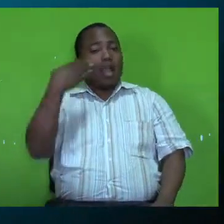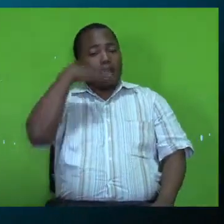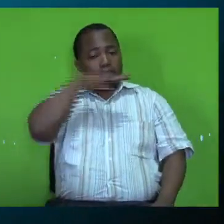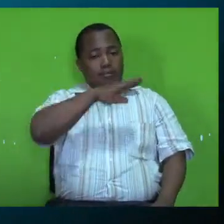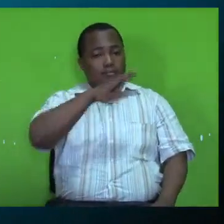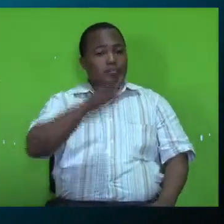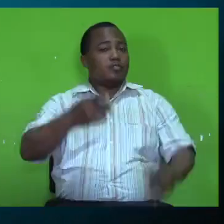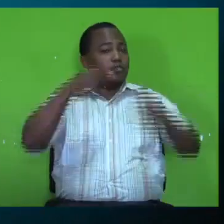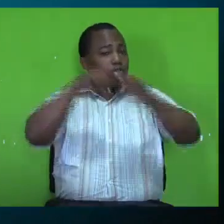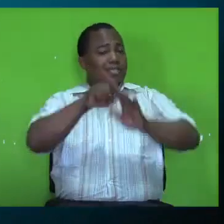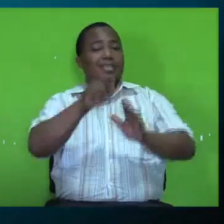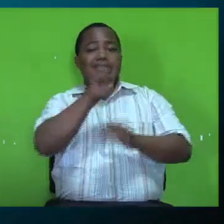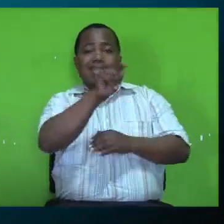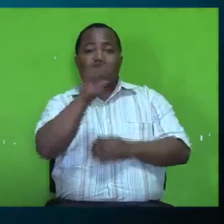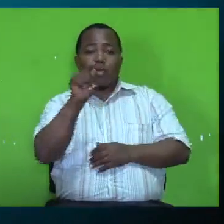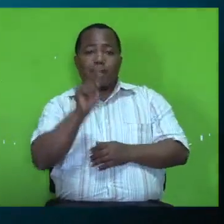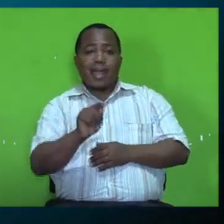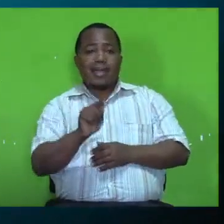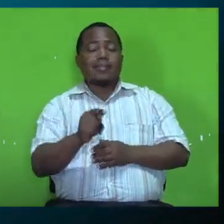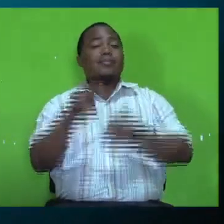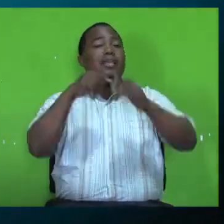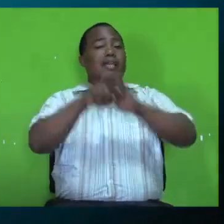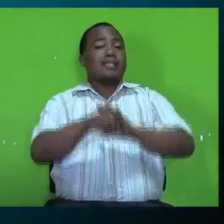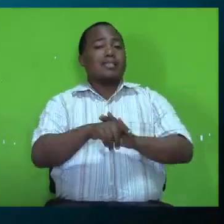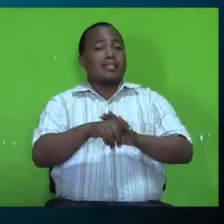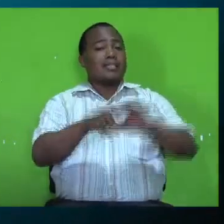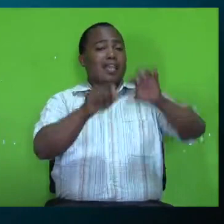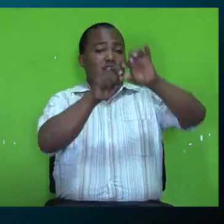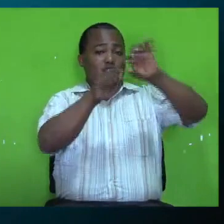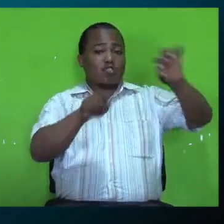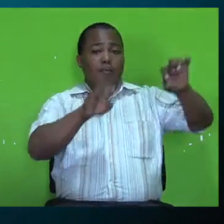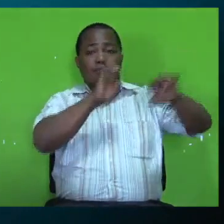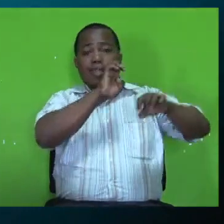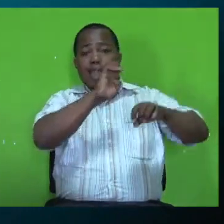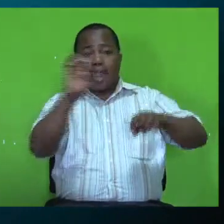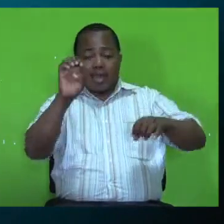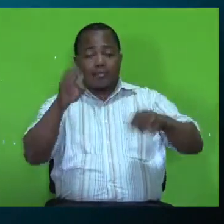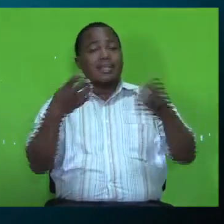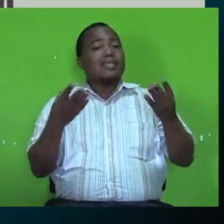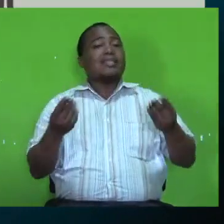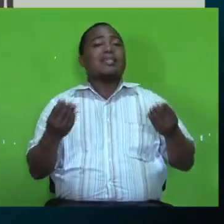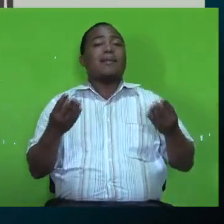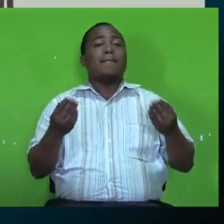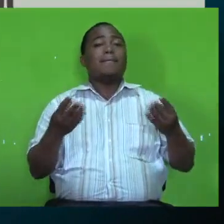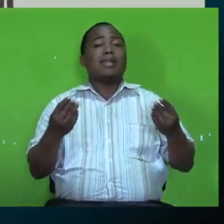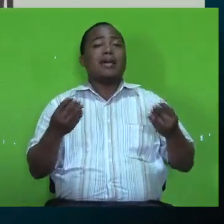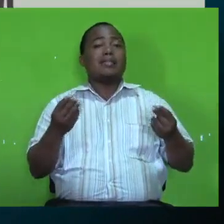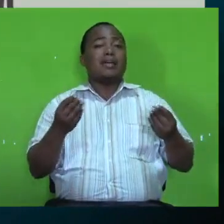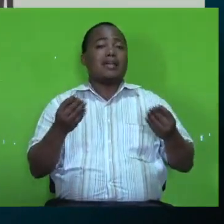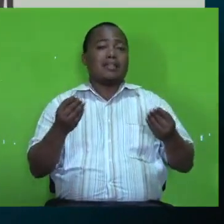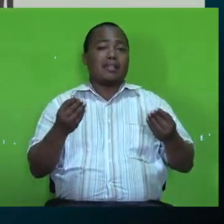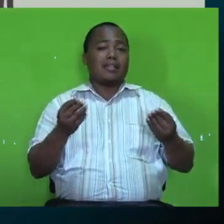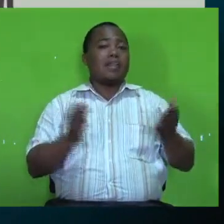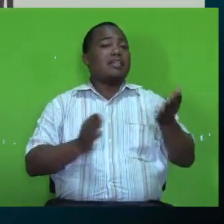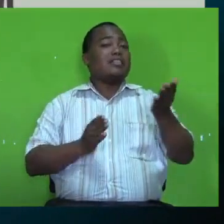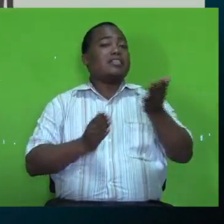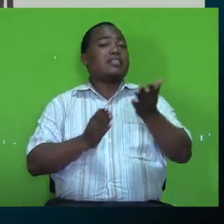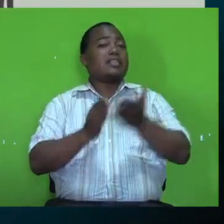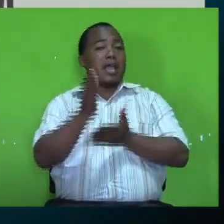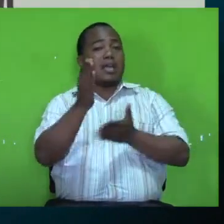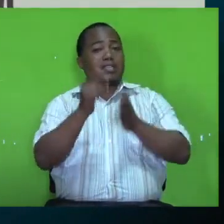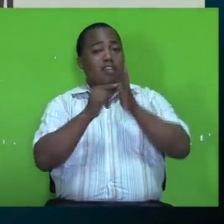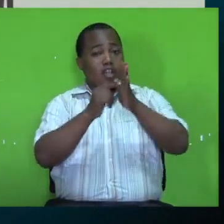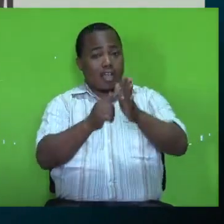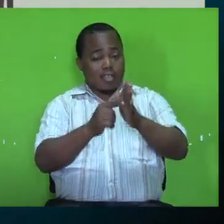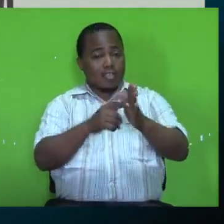putting cytoplasm within a sieve tube element is to simplify the translocation